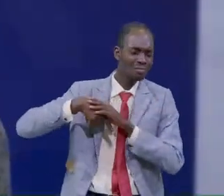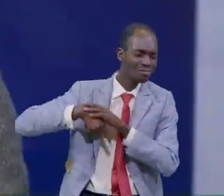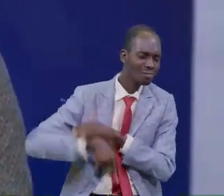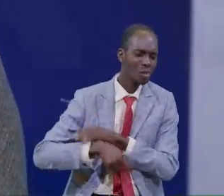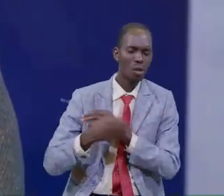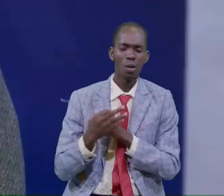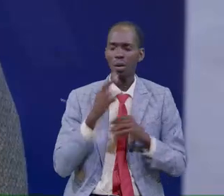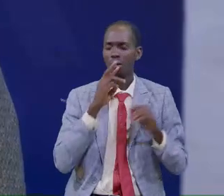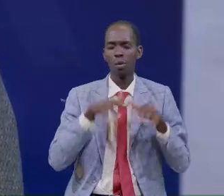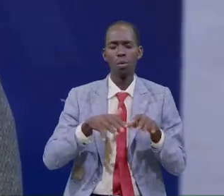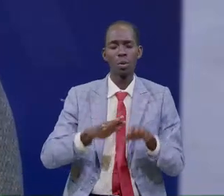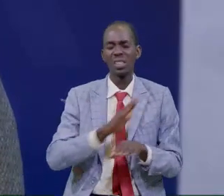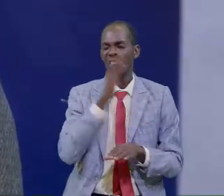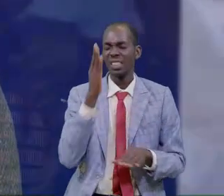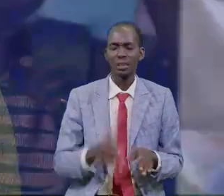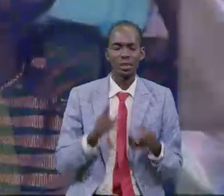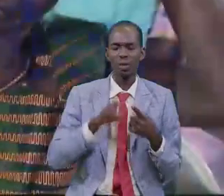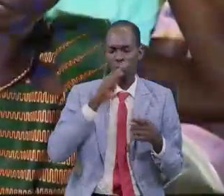remembered anymore against you.